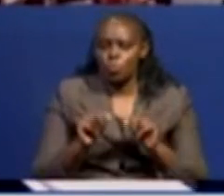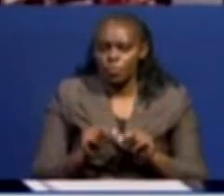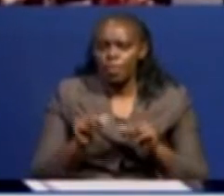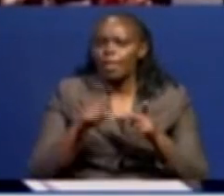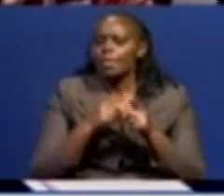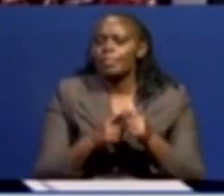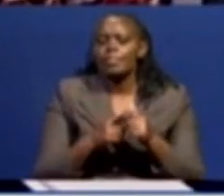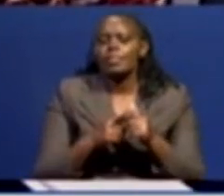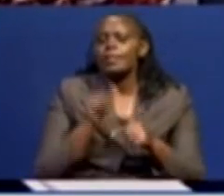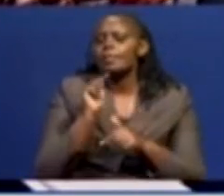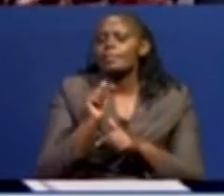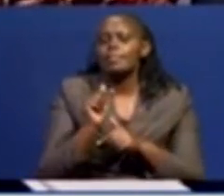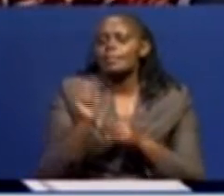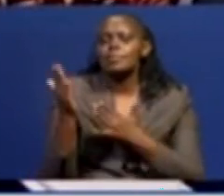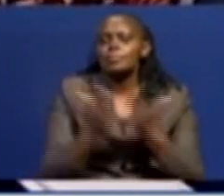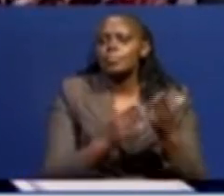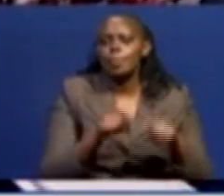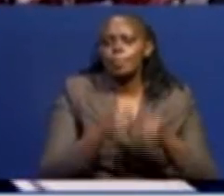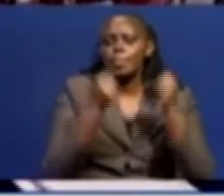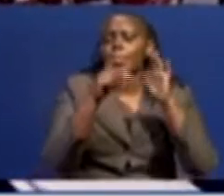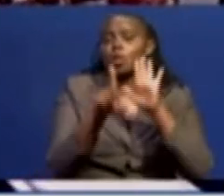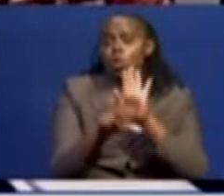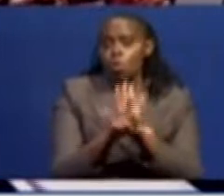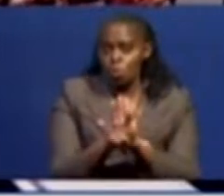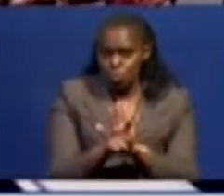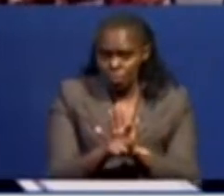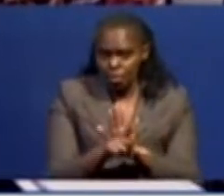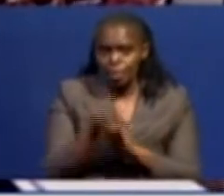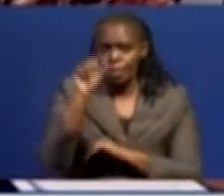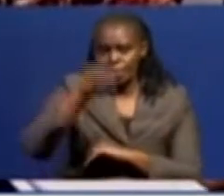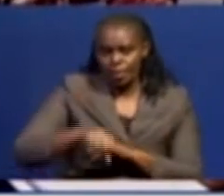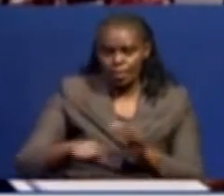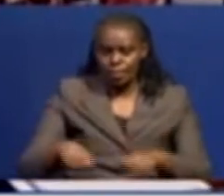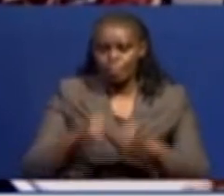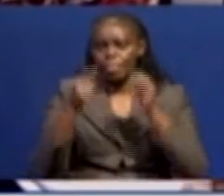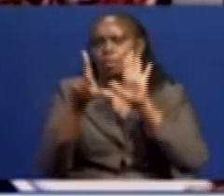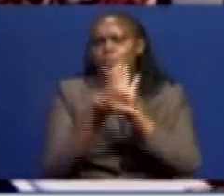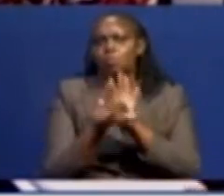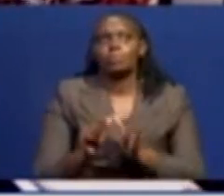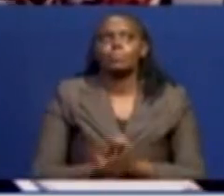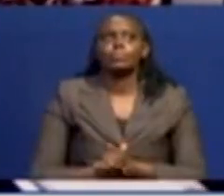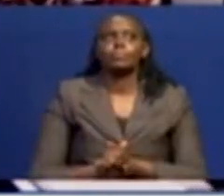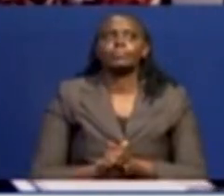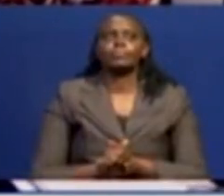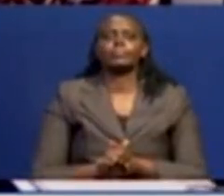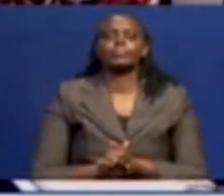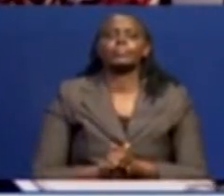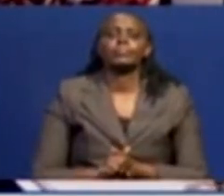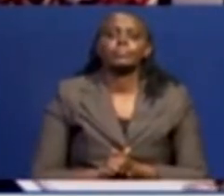chairperson? No. Then therefore does that amount to a violation? Yes.